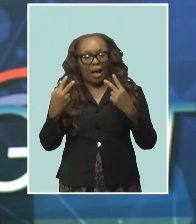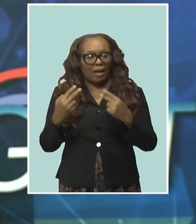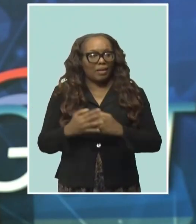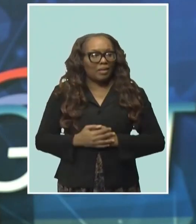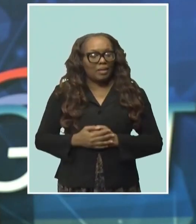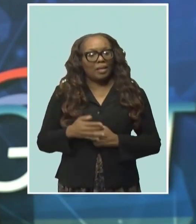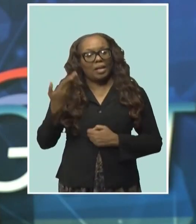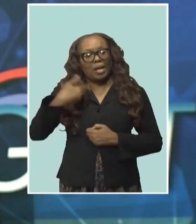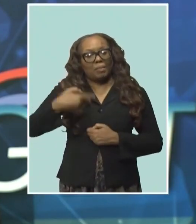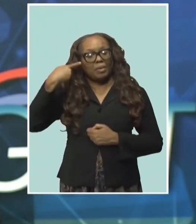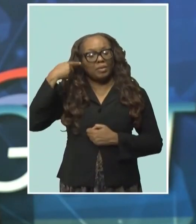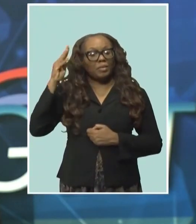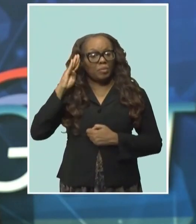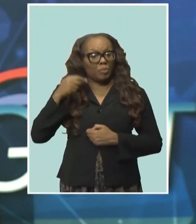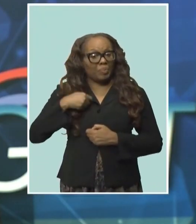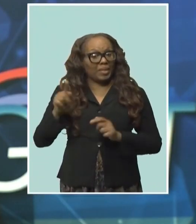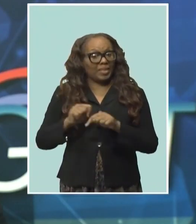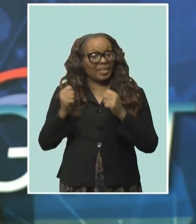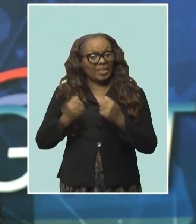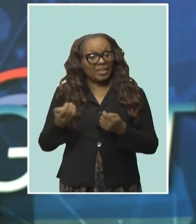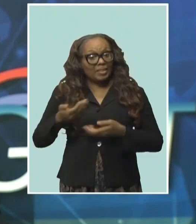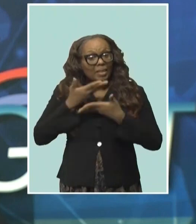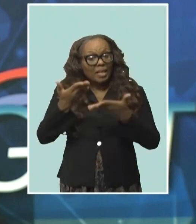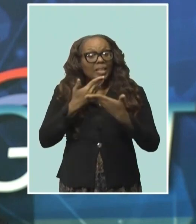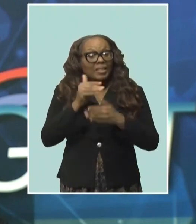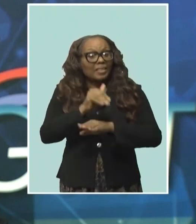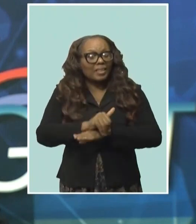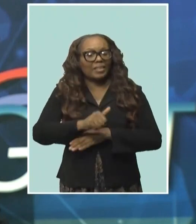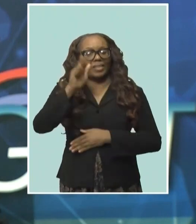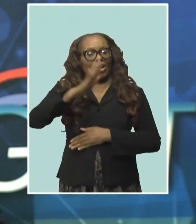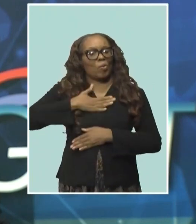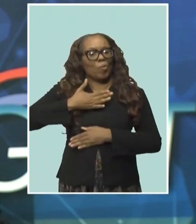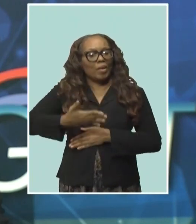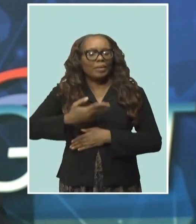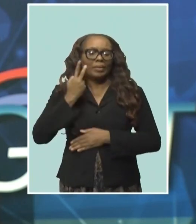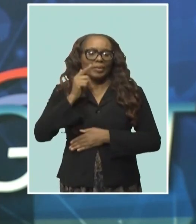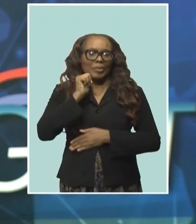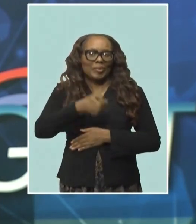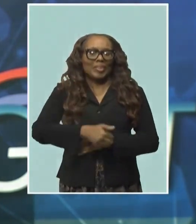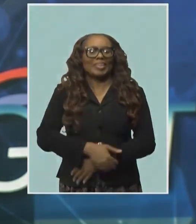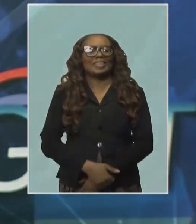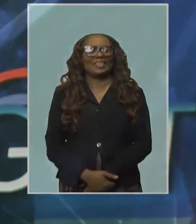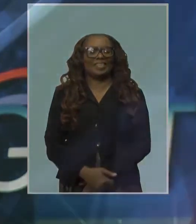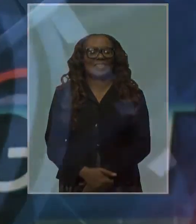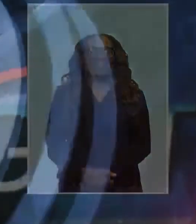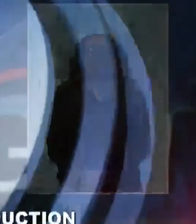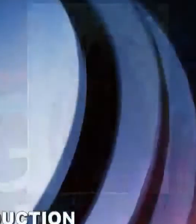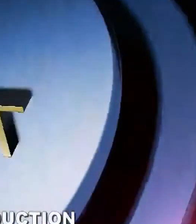us. I'm Pearson Bowen. For the crew, to all of you, good night. By God's will, we'll see you tomorrow.